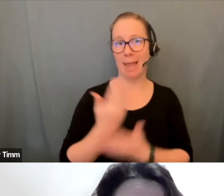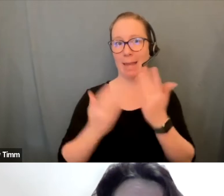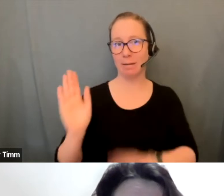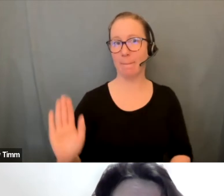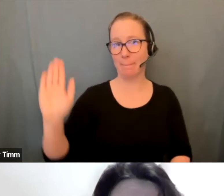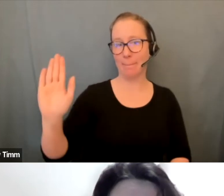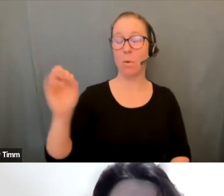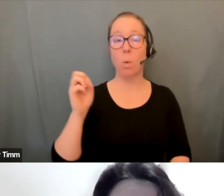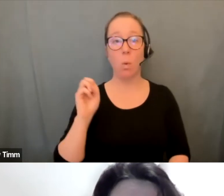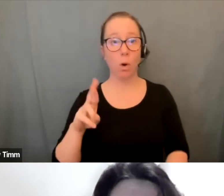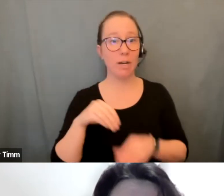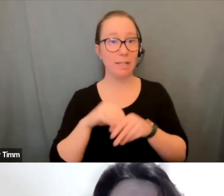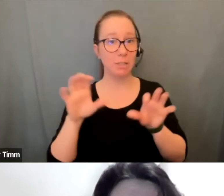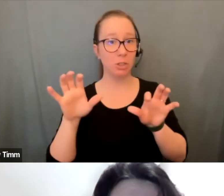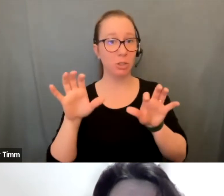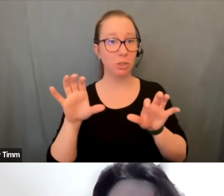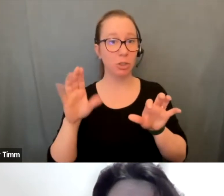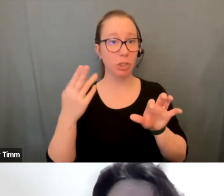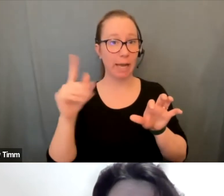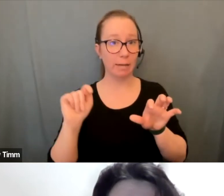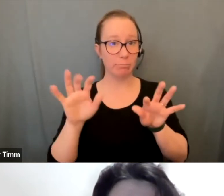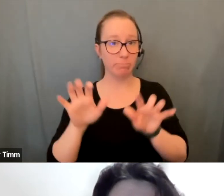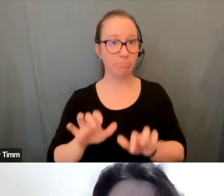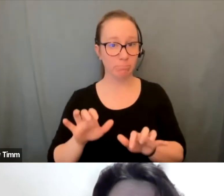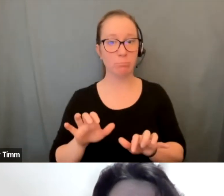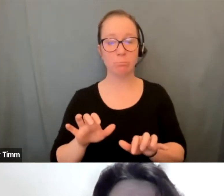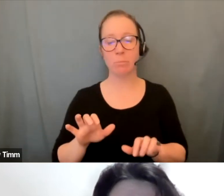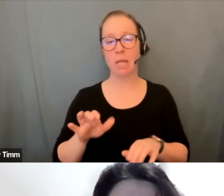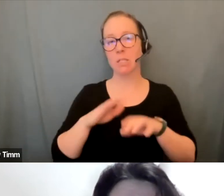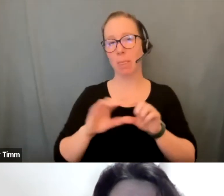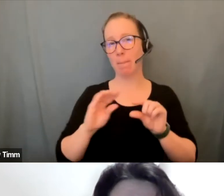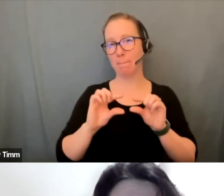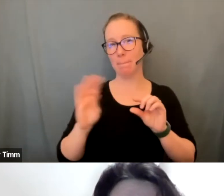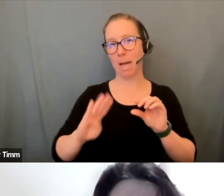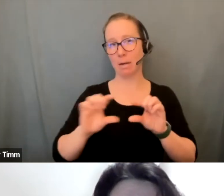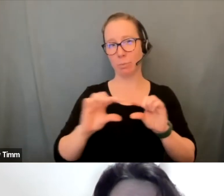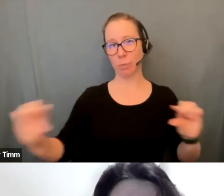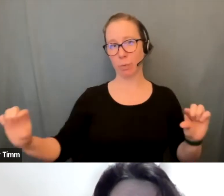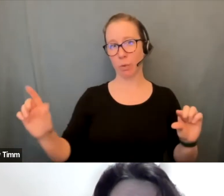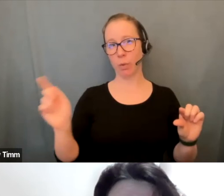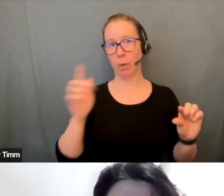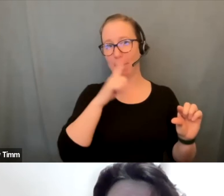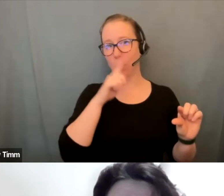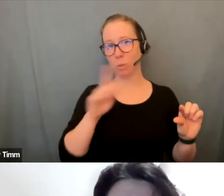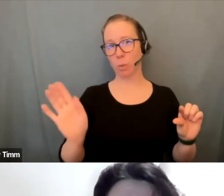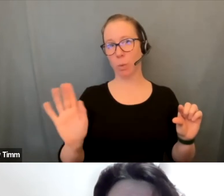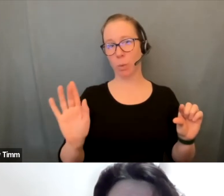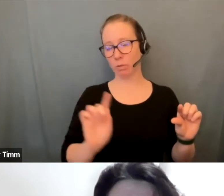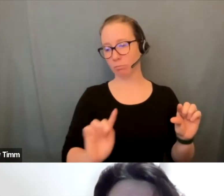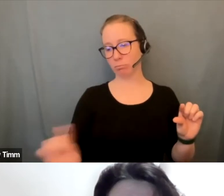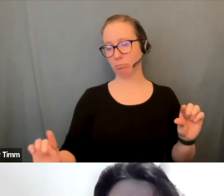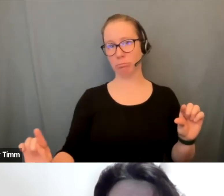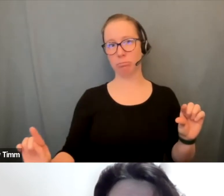is located on your Zoom toolbar. Jiggle your mouse, it will show up. You will see a